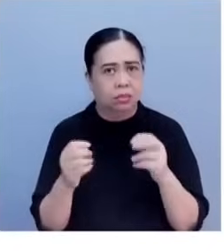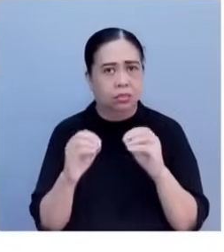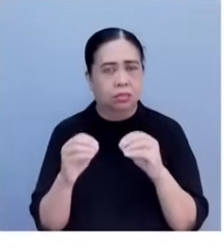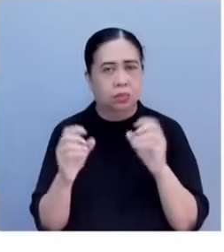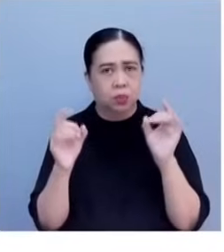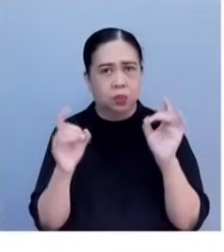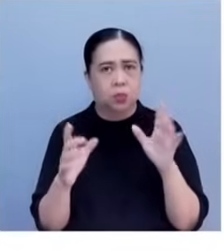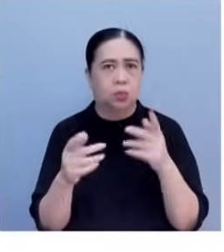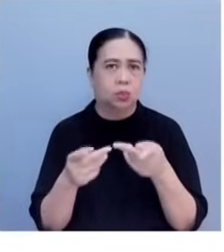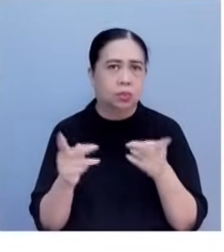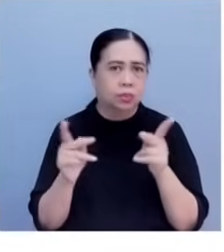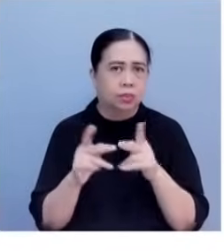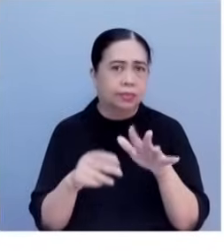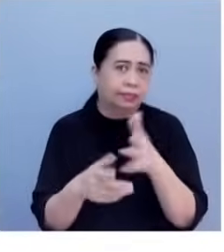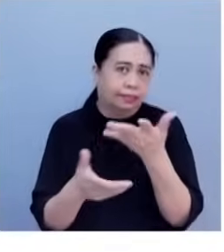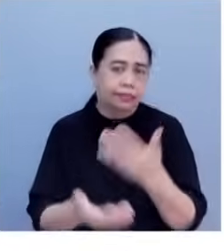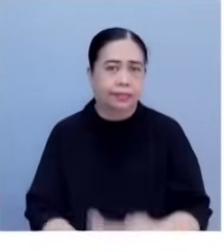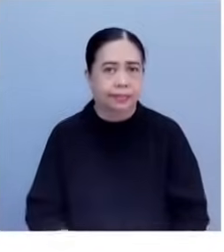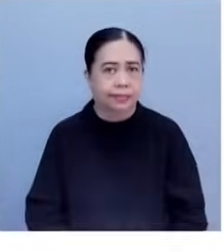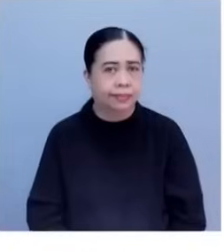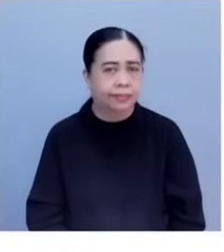compromising situation? Go ahead.